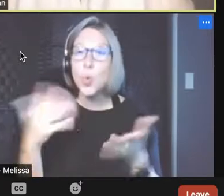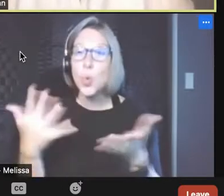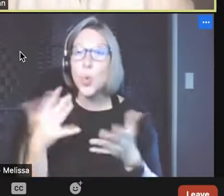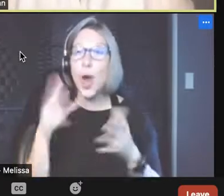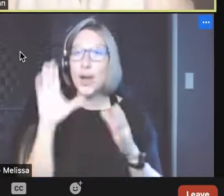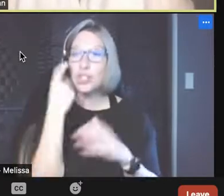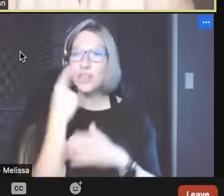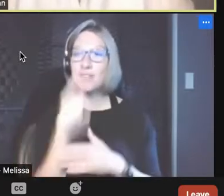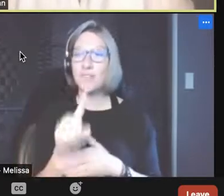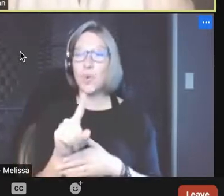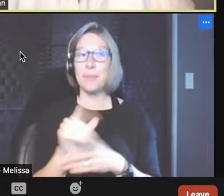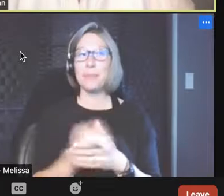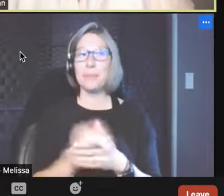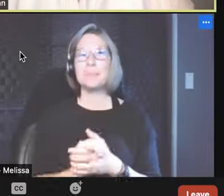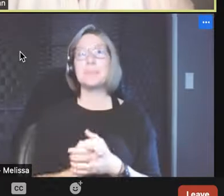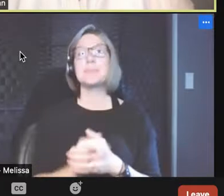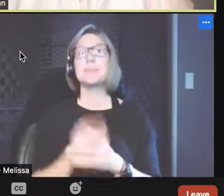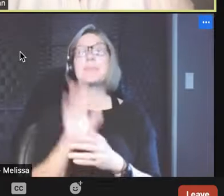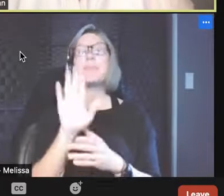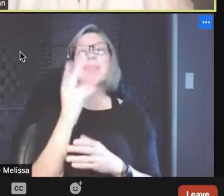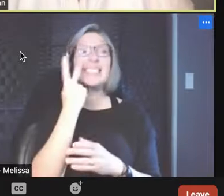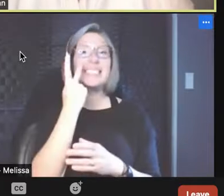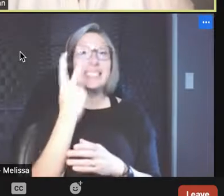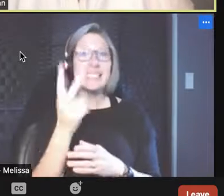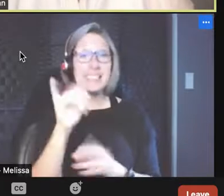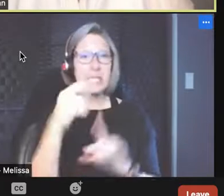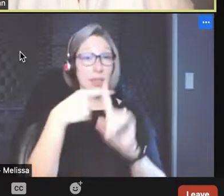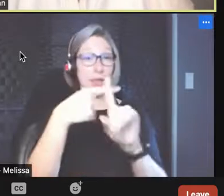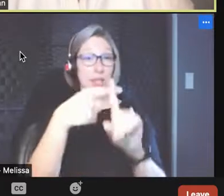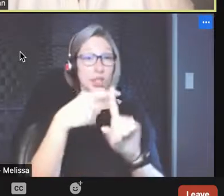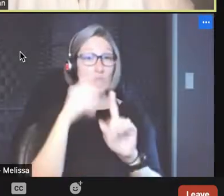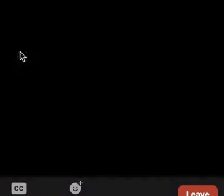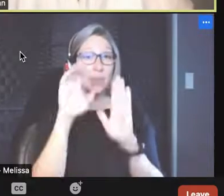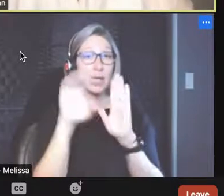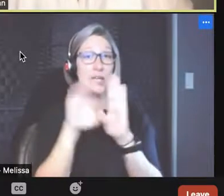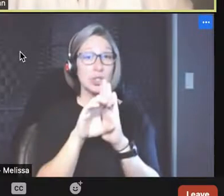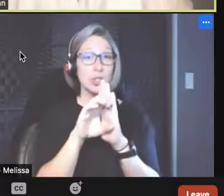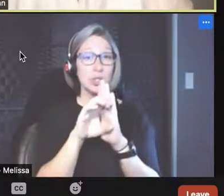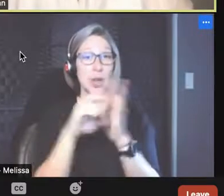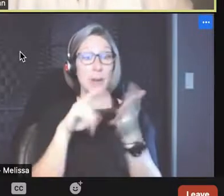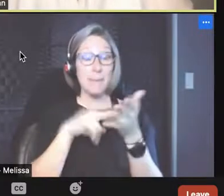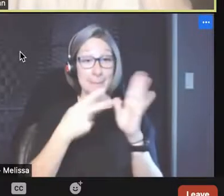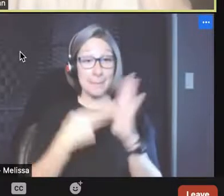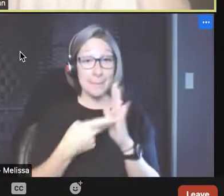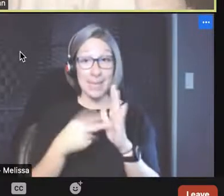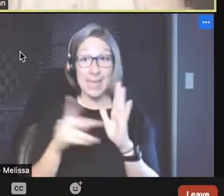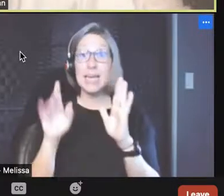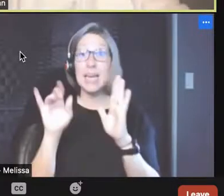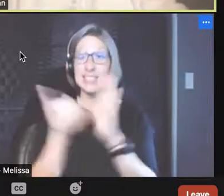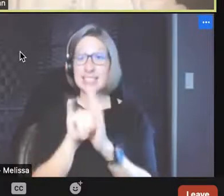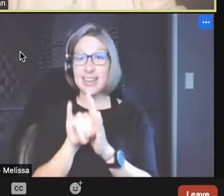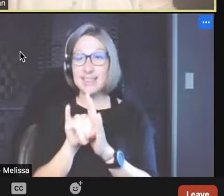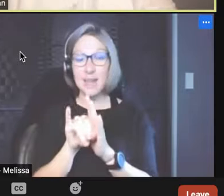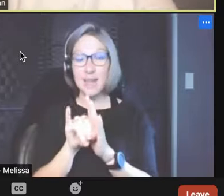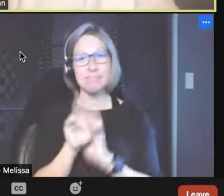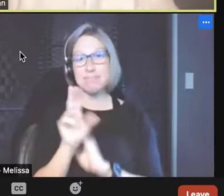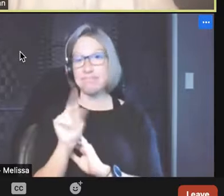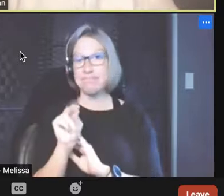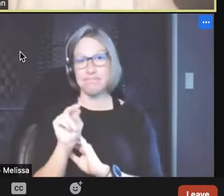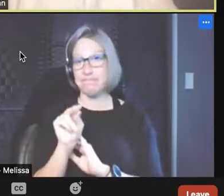But remember that seeing a target or image is not the same as identifying the target. And this is the essence, this is the core, this